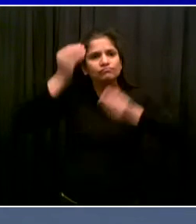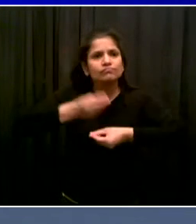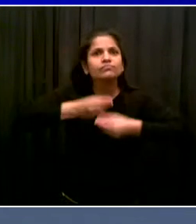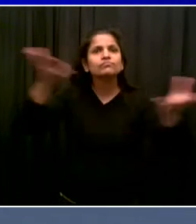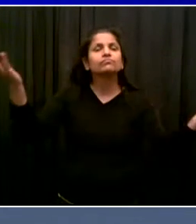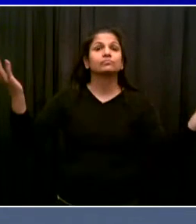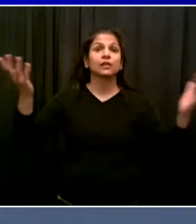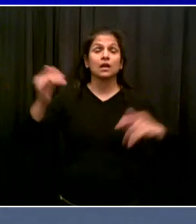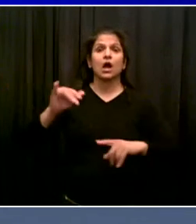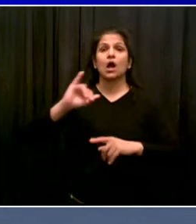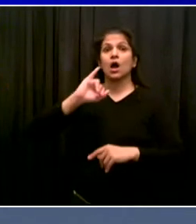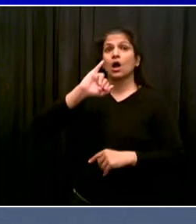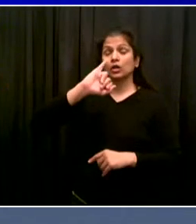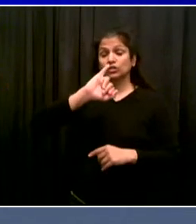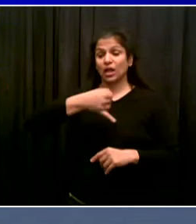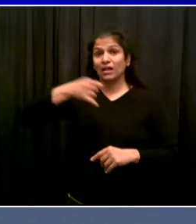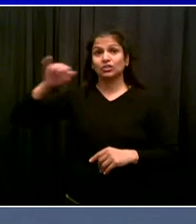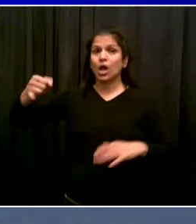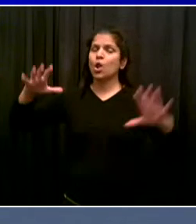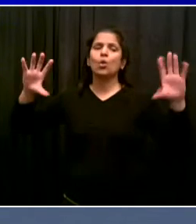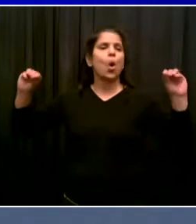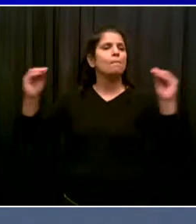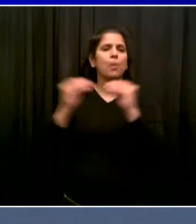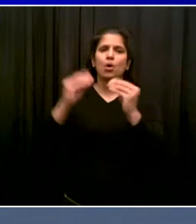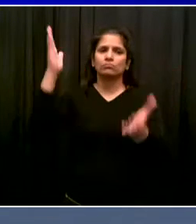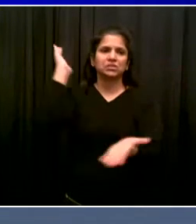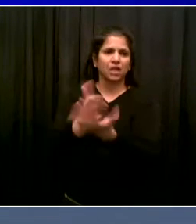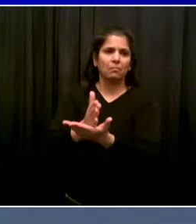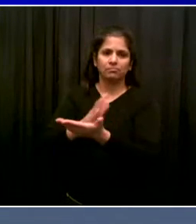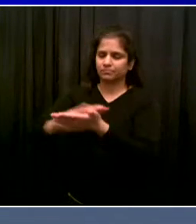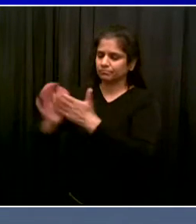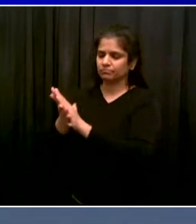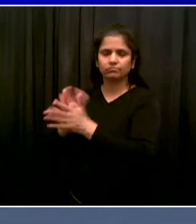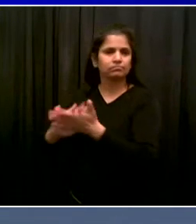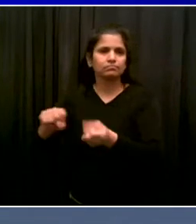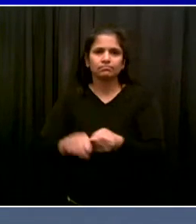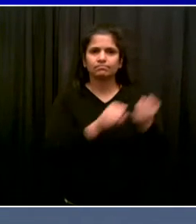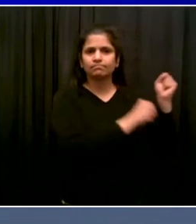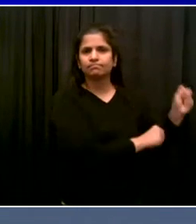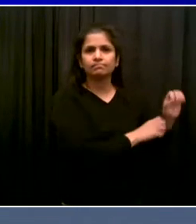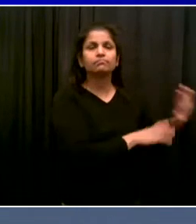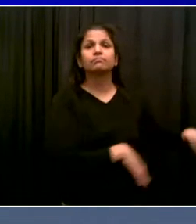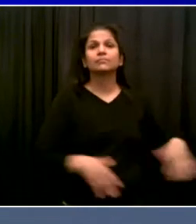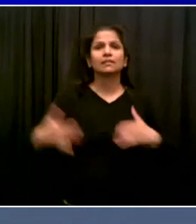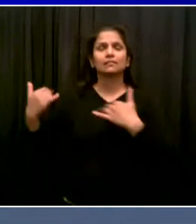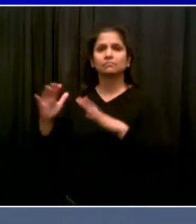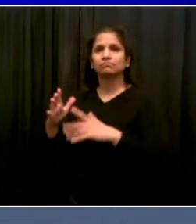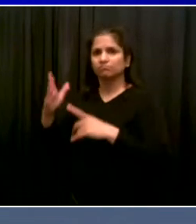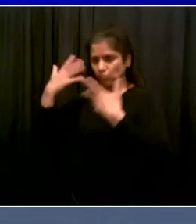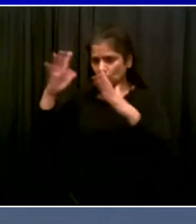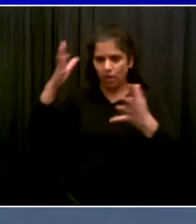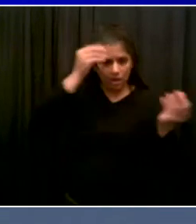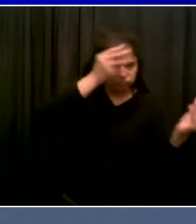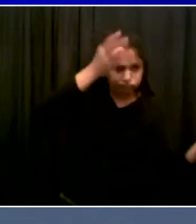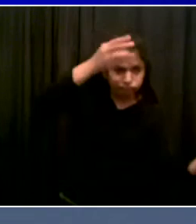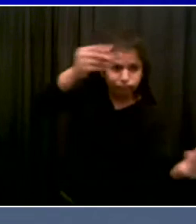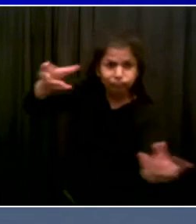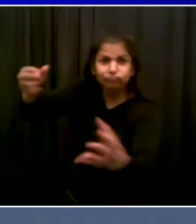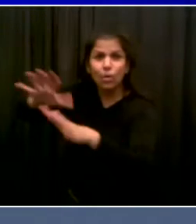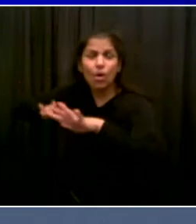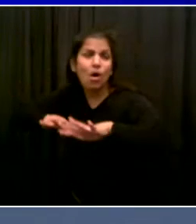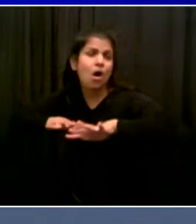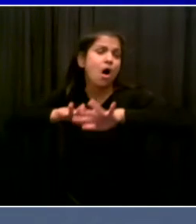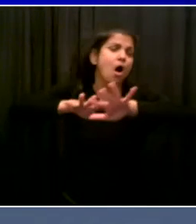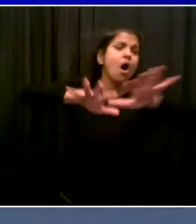site has been told this morning to stop giving J&J shots. Our vaccine command center is now